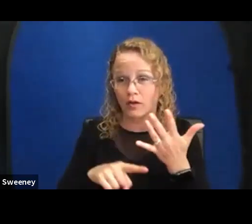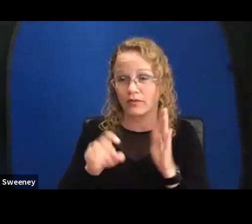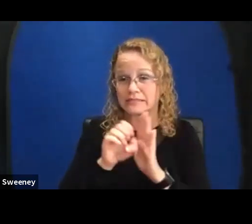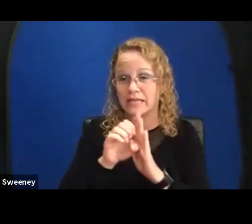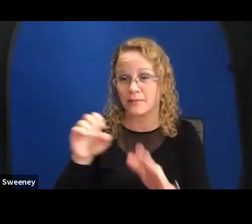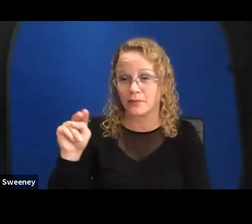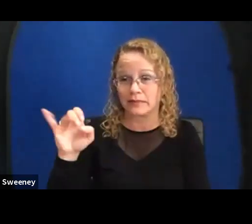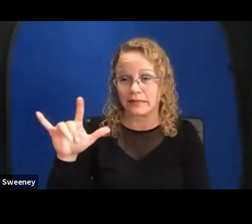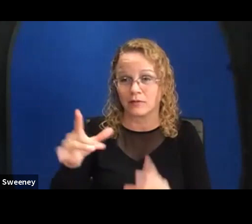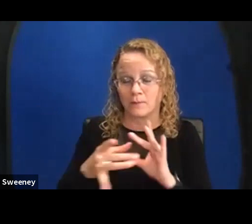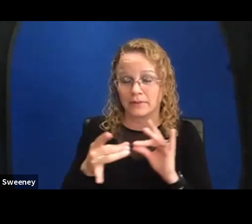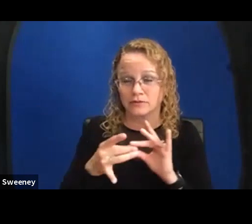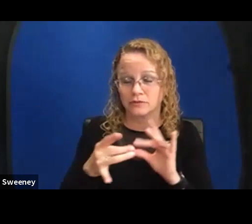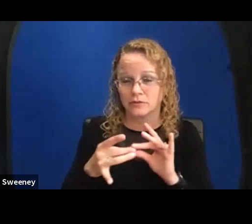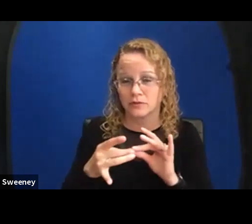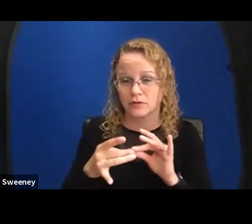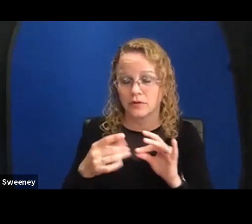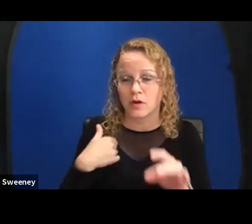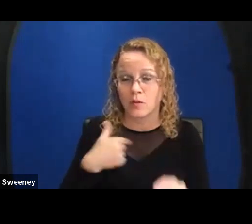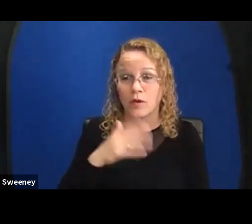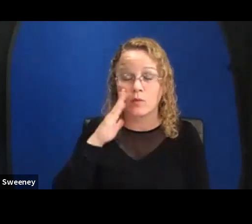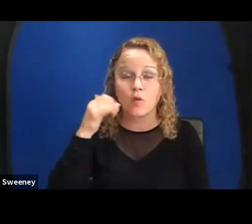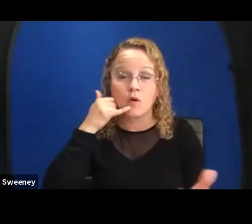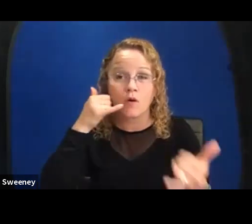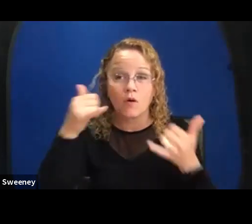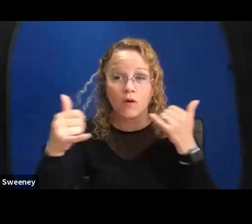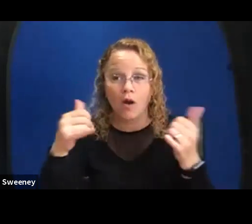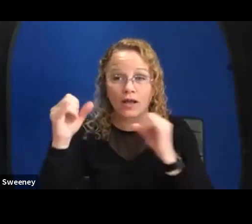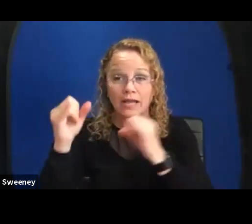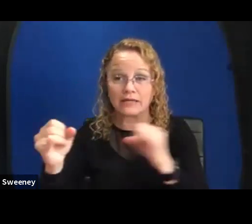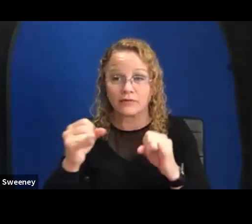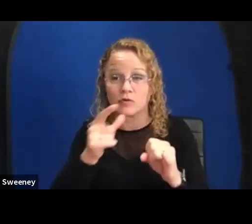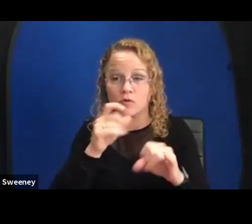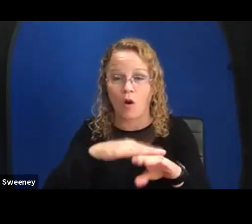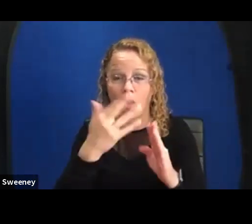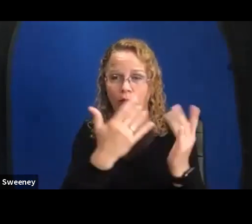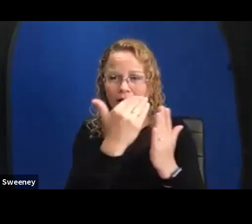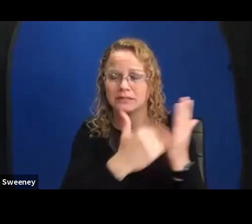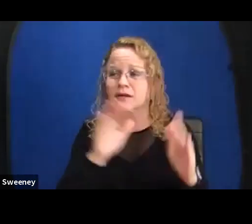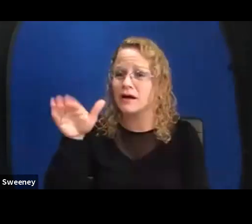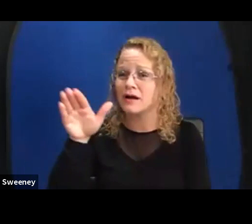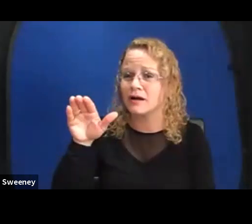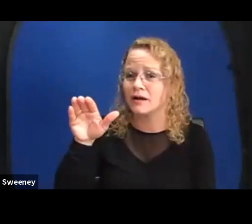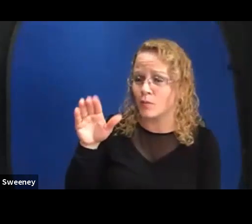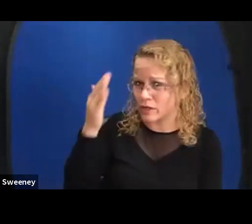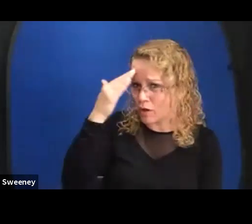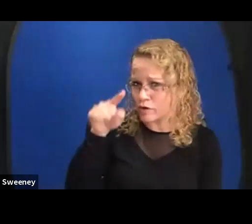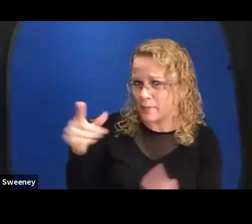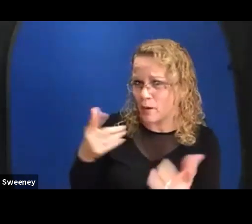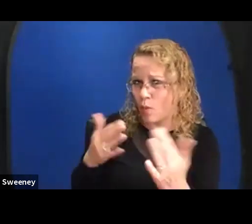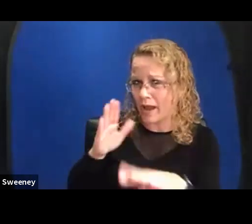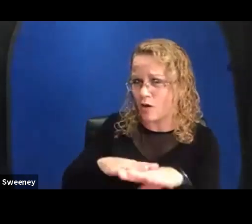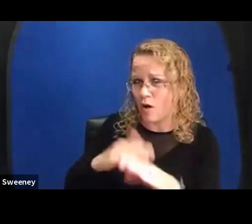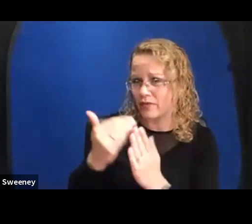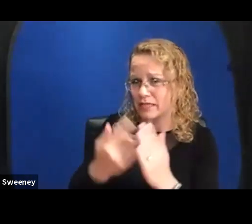of, we'll call individuals who are on our waiting list and say, hey, Mr. Johnson, we know you've been waiting on our list for a